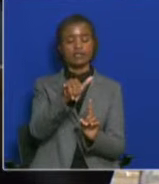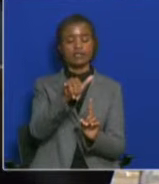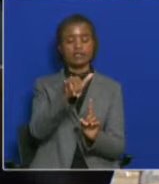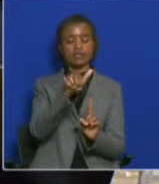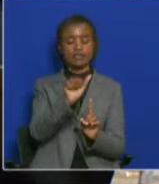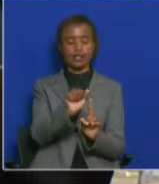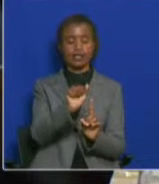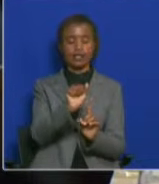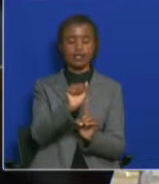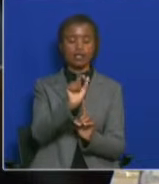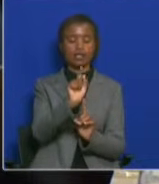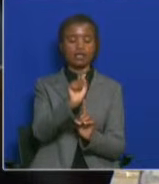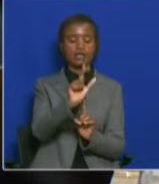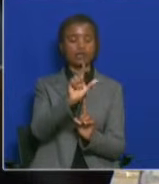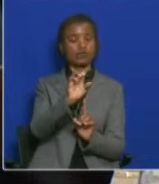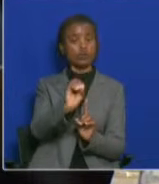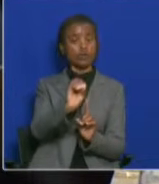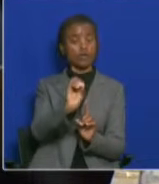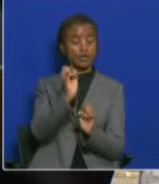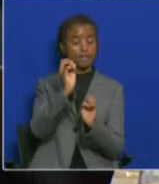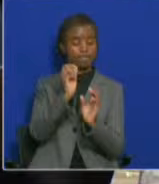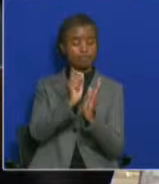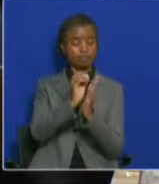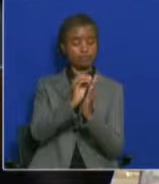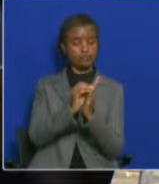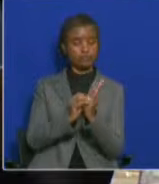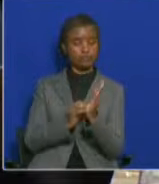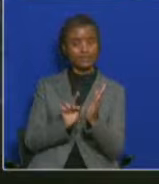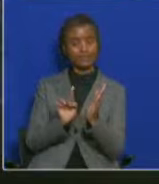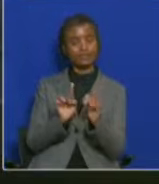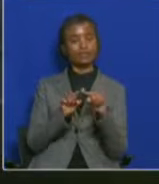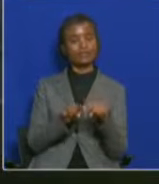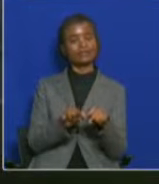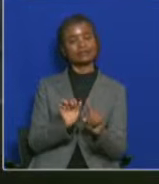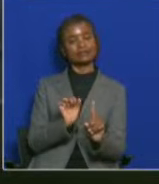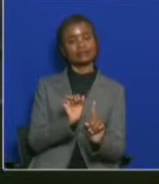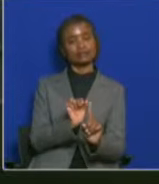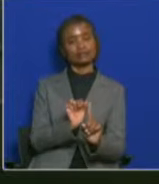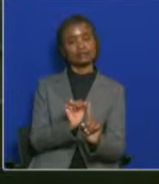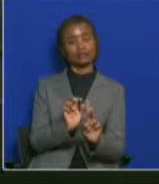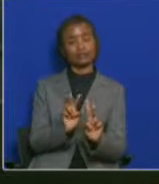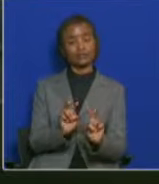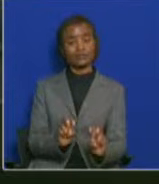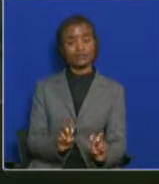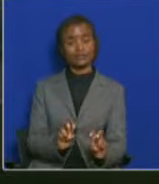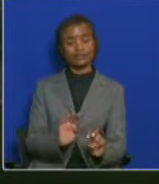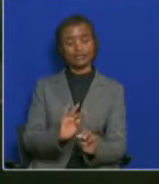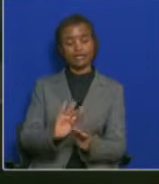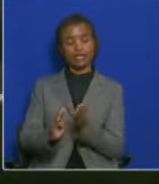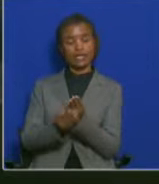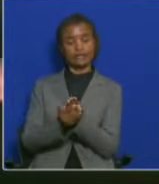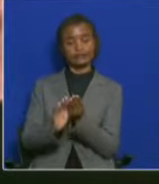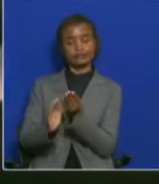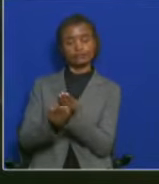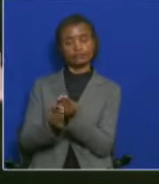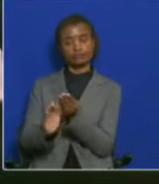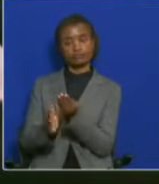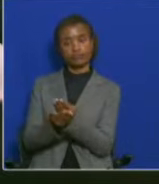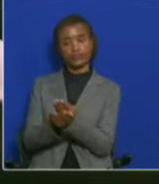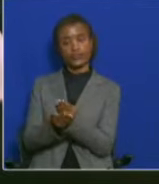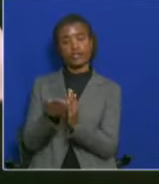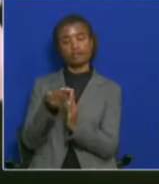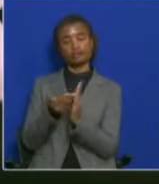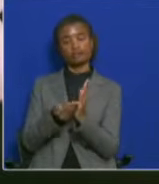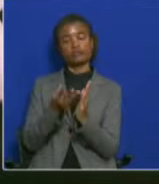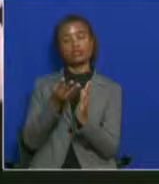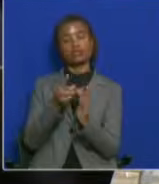And this was based on his investigations, and there are annexures that support the contents of the